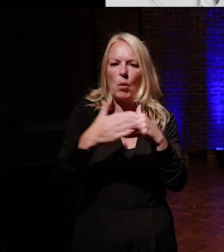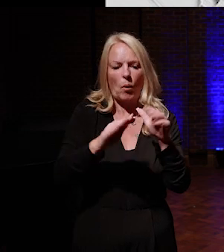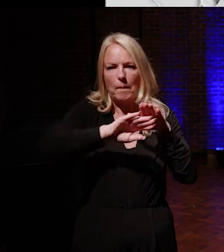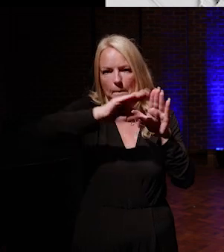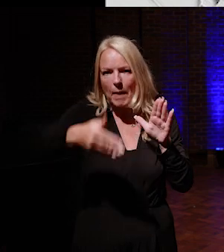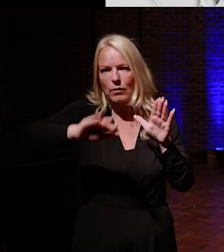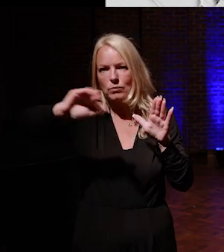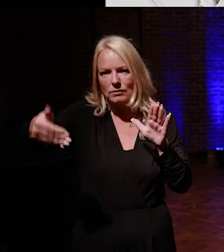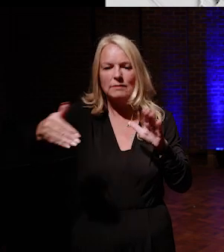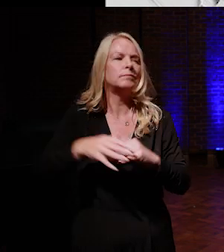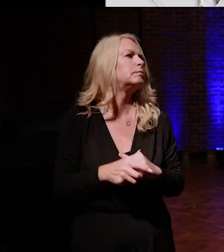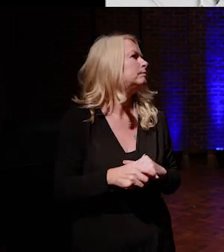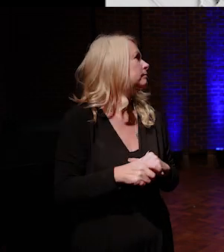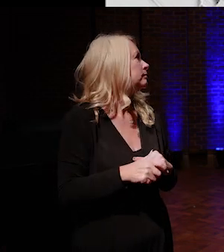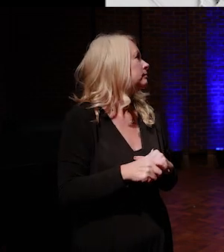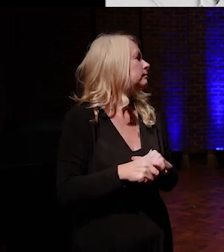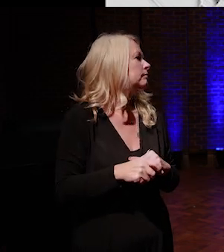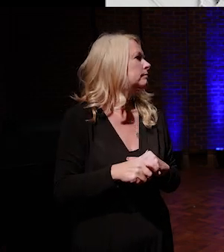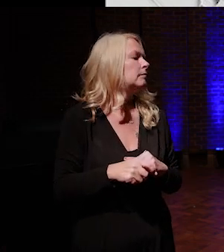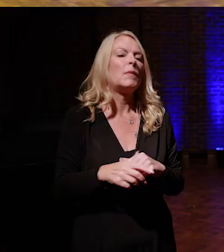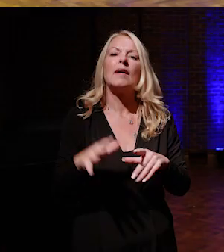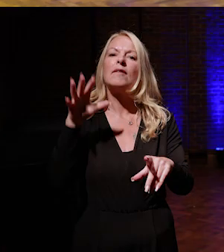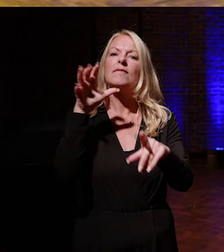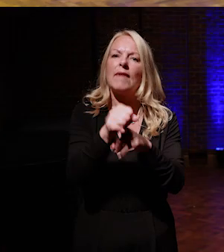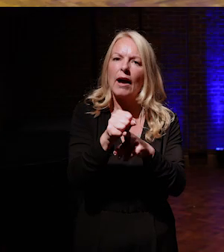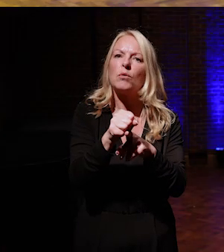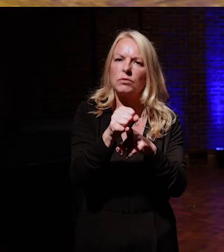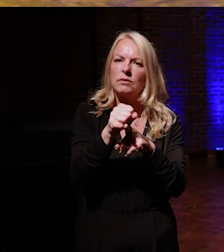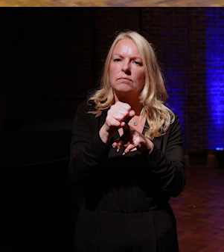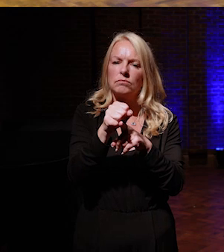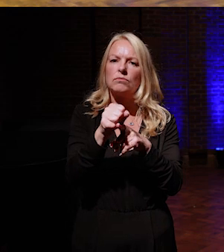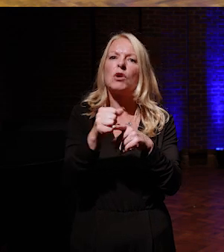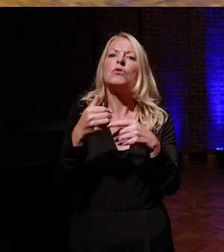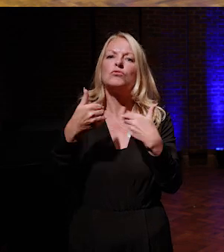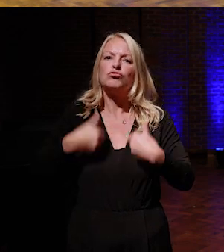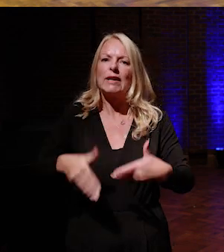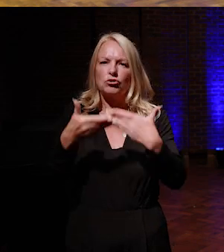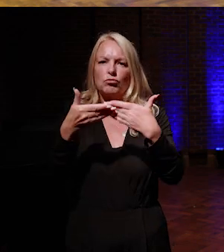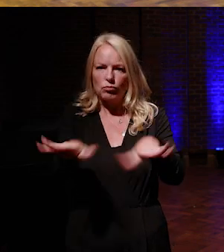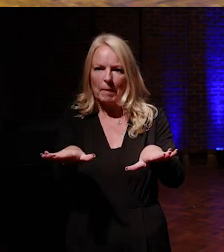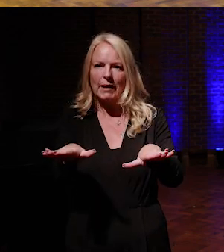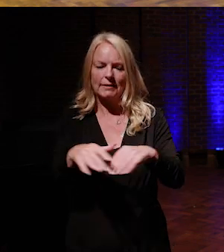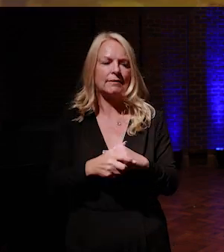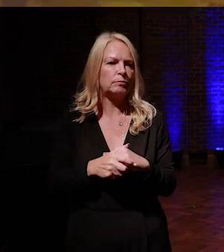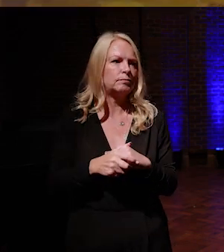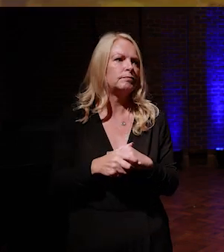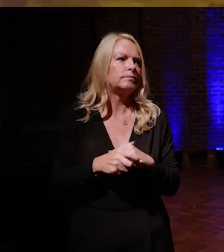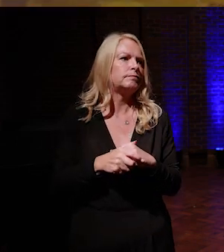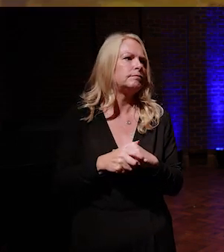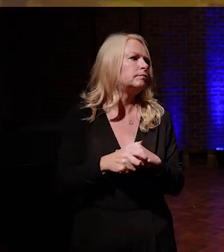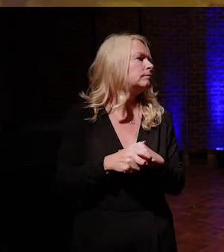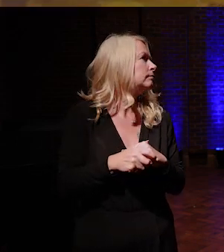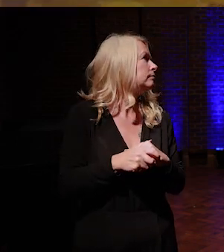mounted on top of it. And it has even found some ridge and furrow remains that are to the side of it.